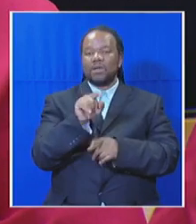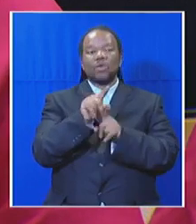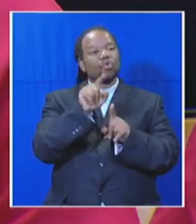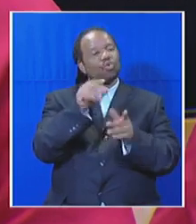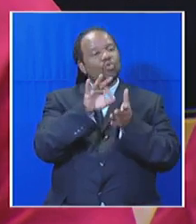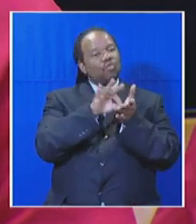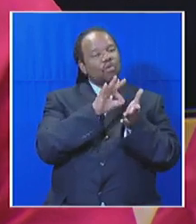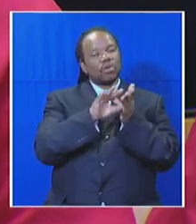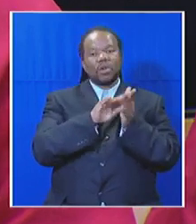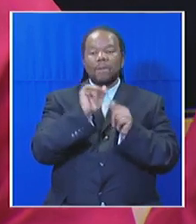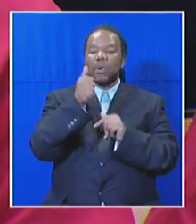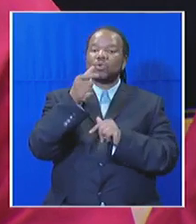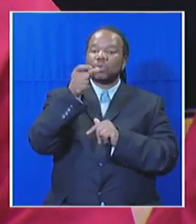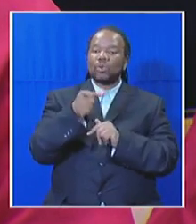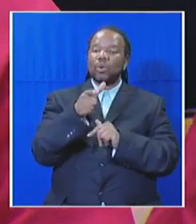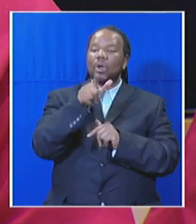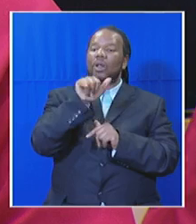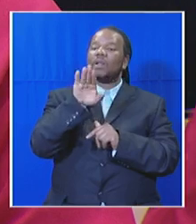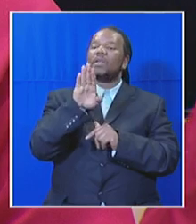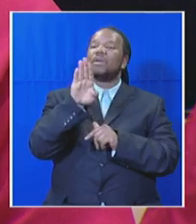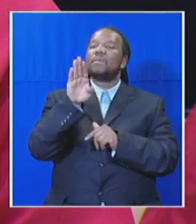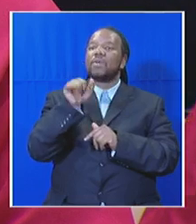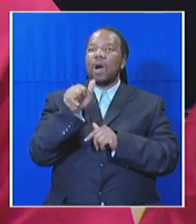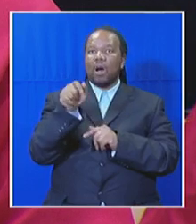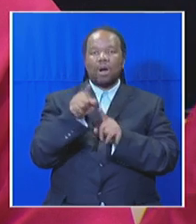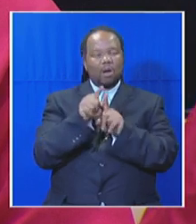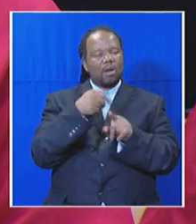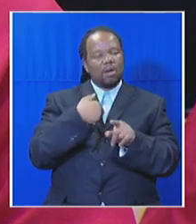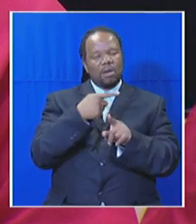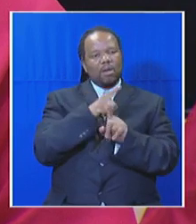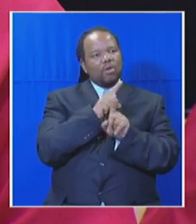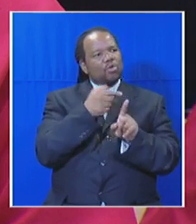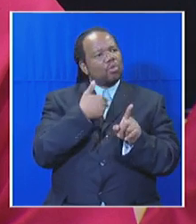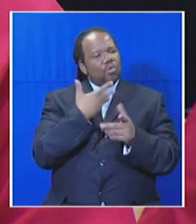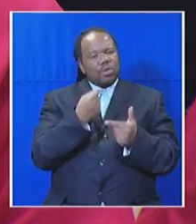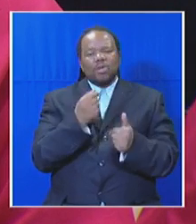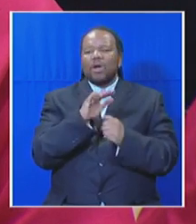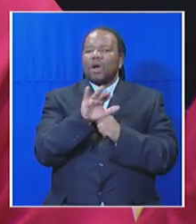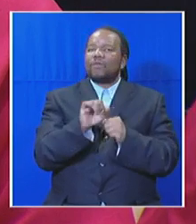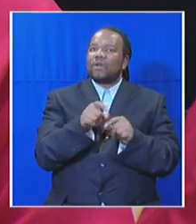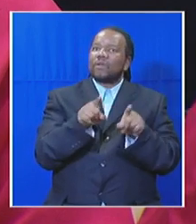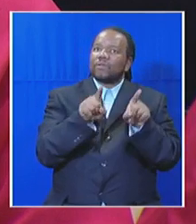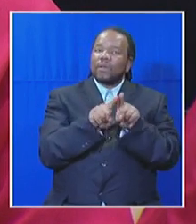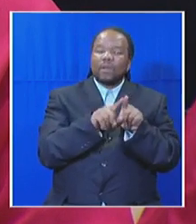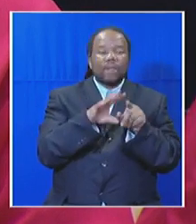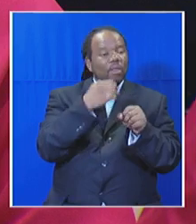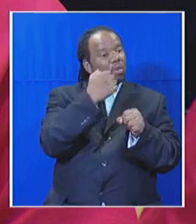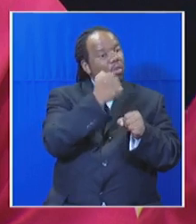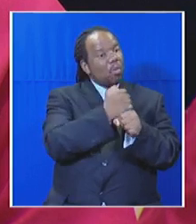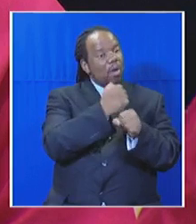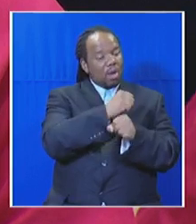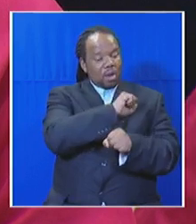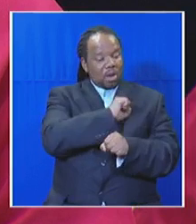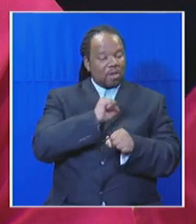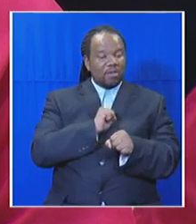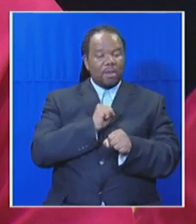country, we have presided over apartheid-style human rights violation, including the killing of workers in Markan,